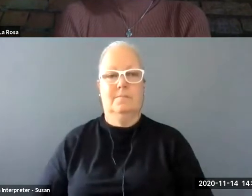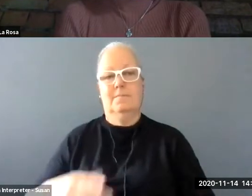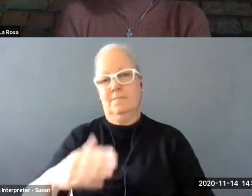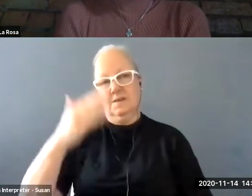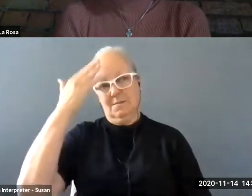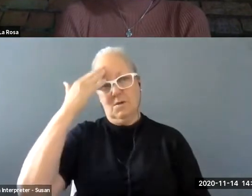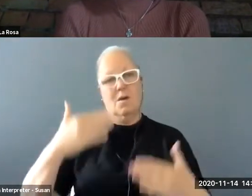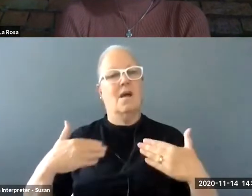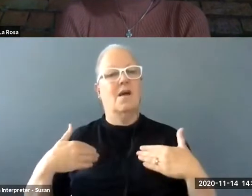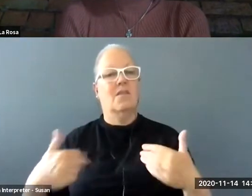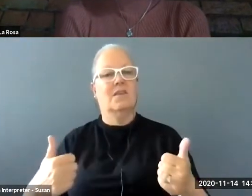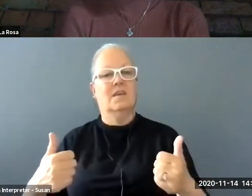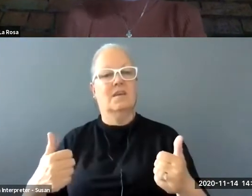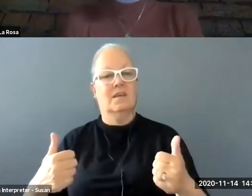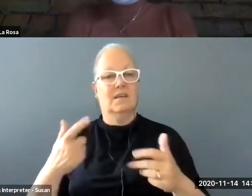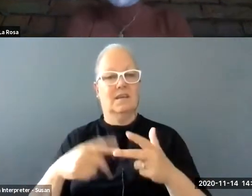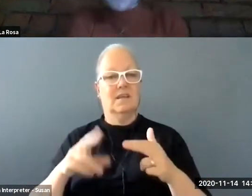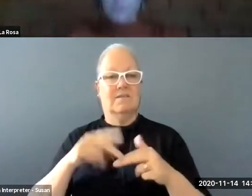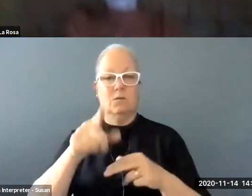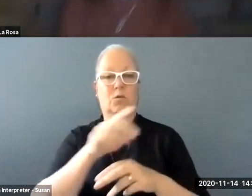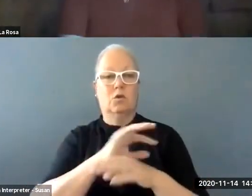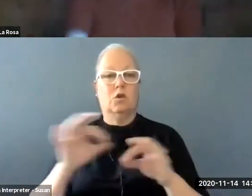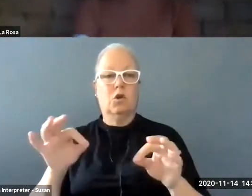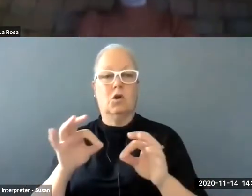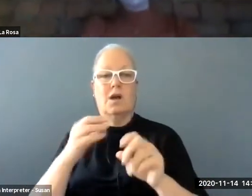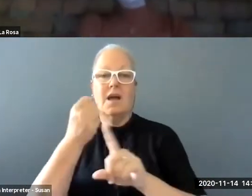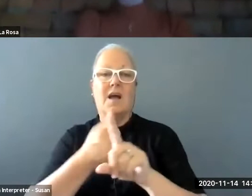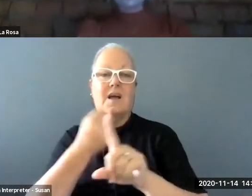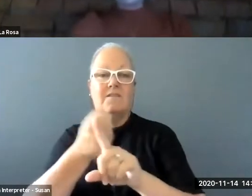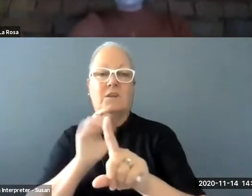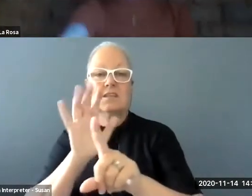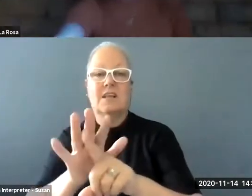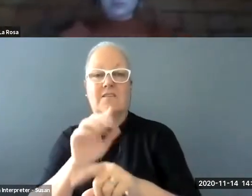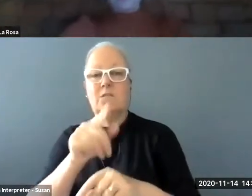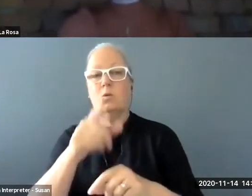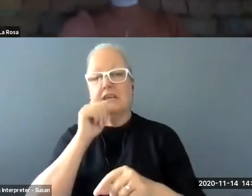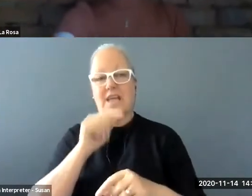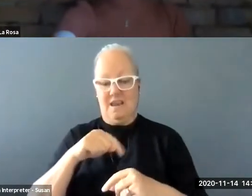you need, if you don't advocate for yourself, you die. Like,